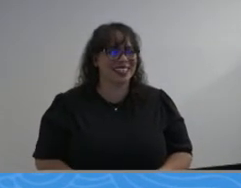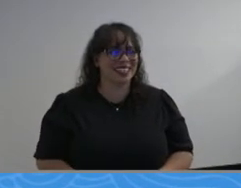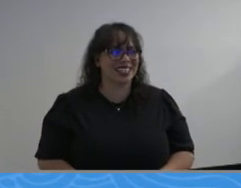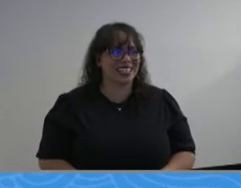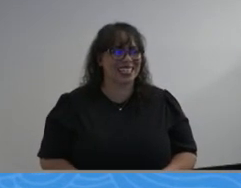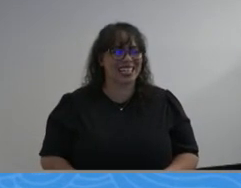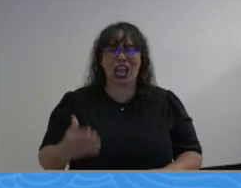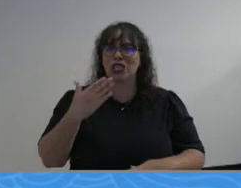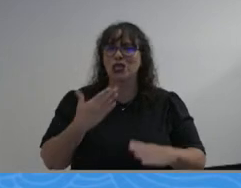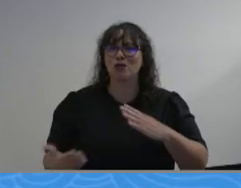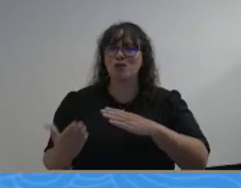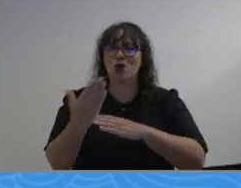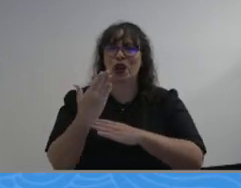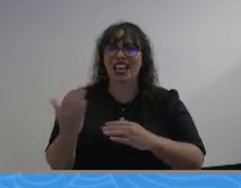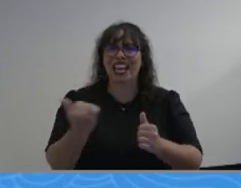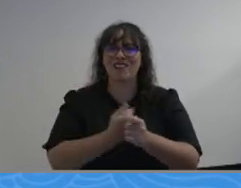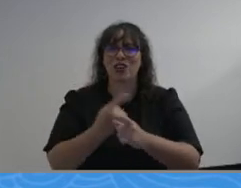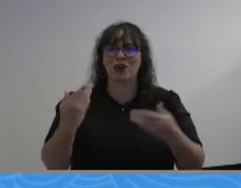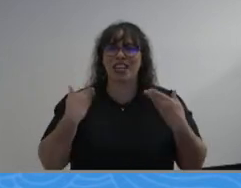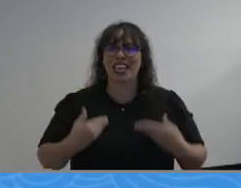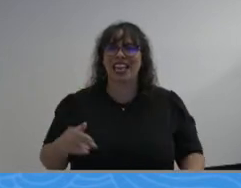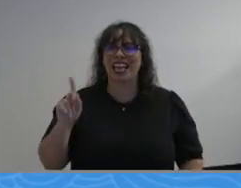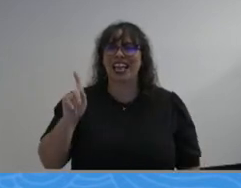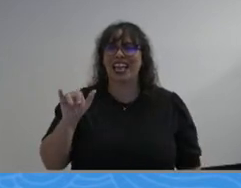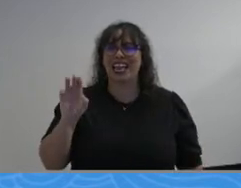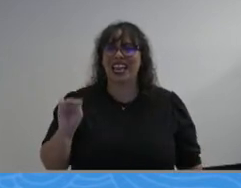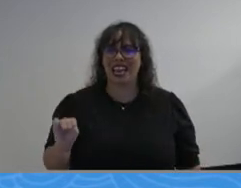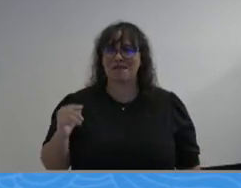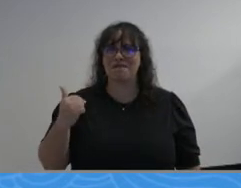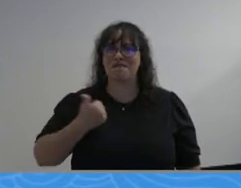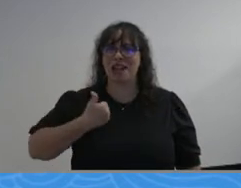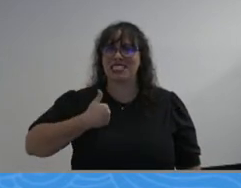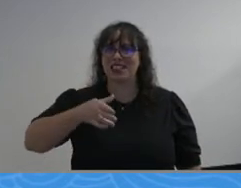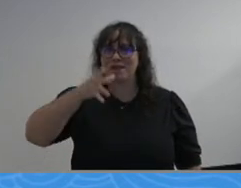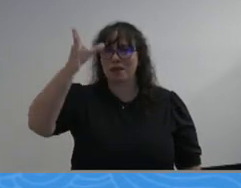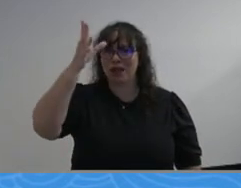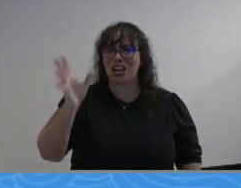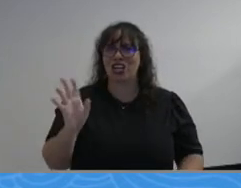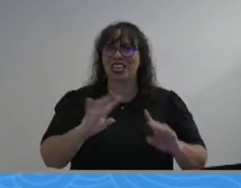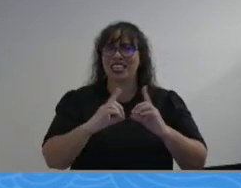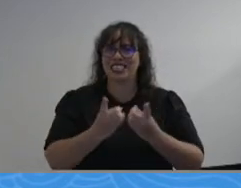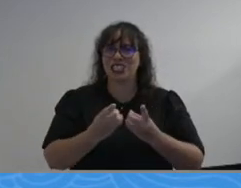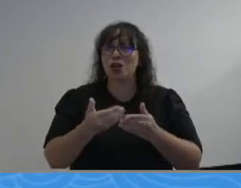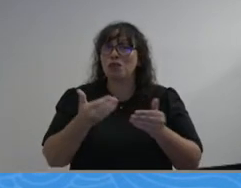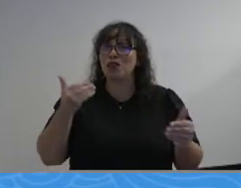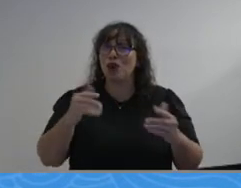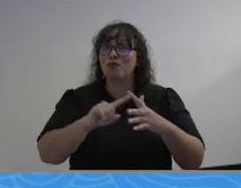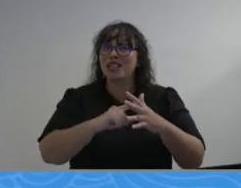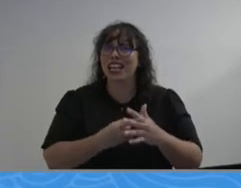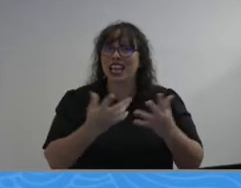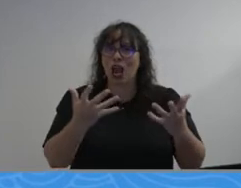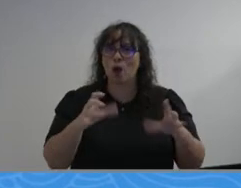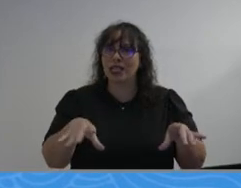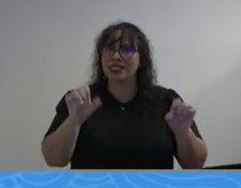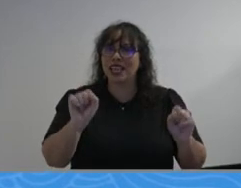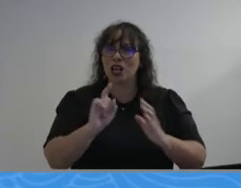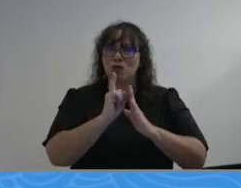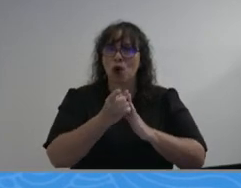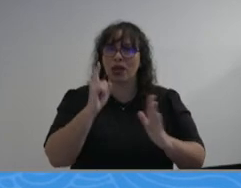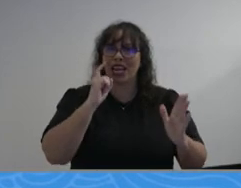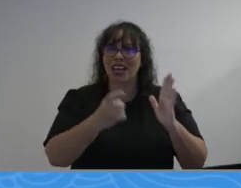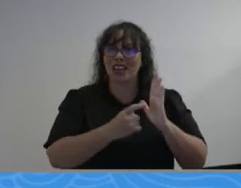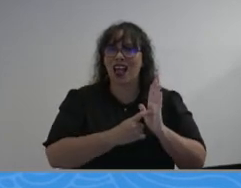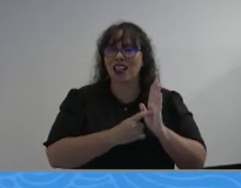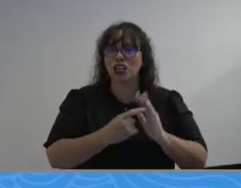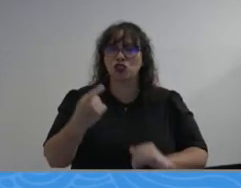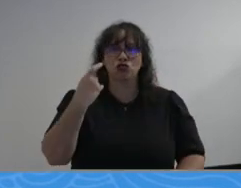Good morning, everyone. My name is Kim. I'm a parent in the district. Before I begin, I just want to take a moment to acknowledge